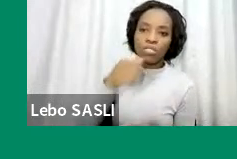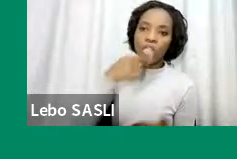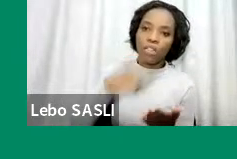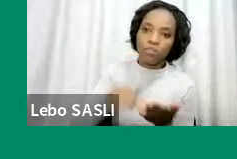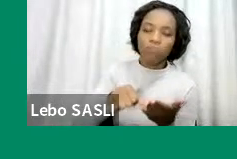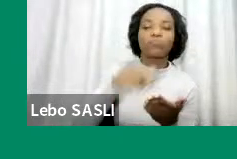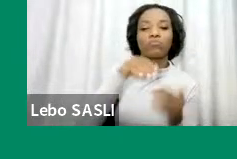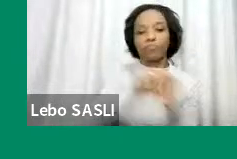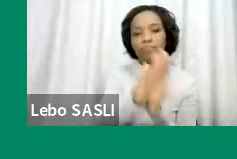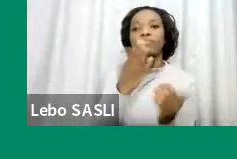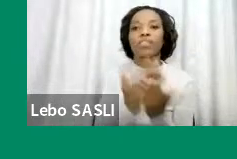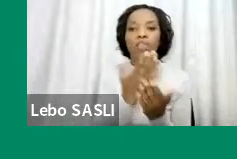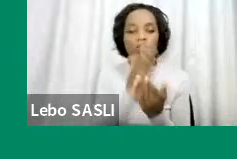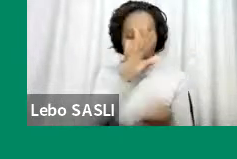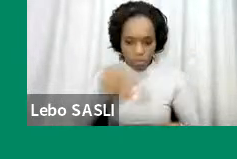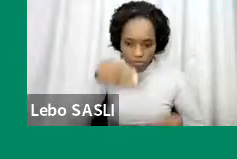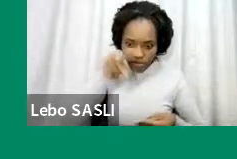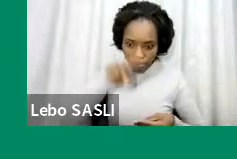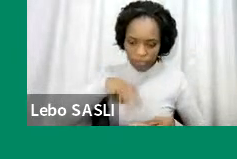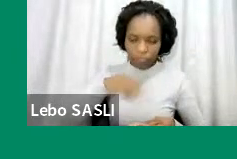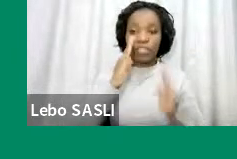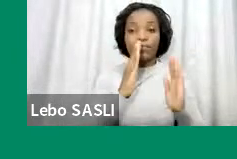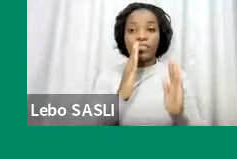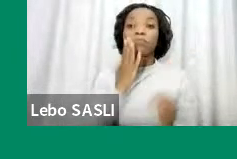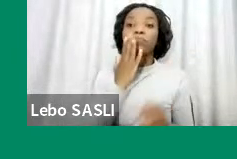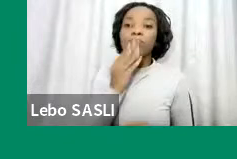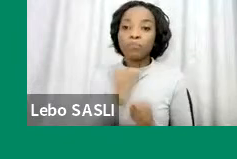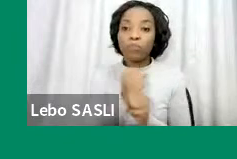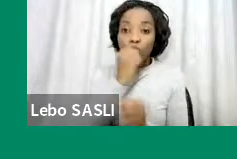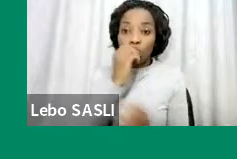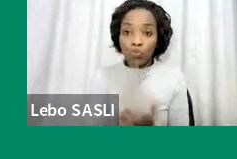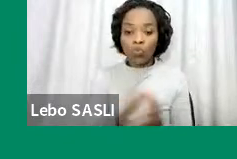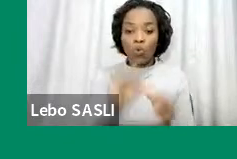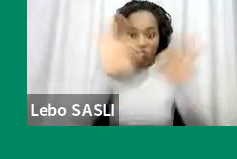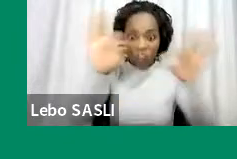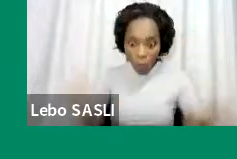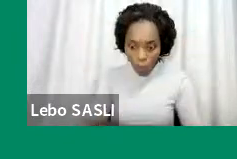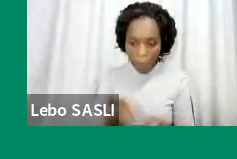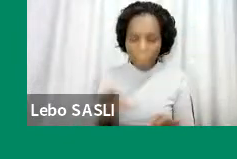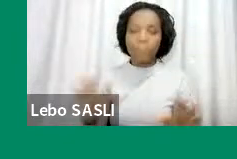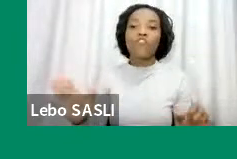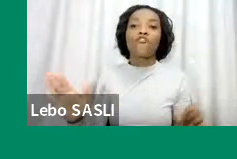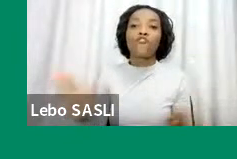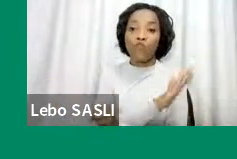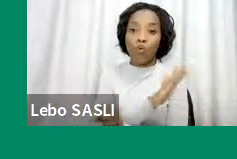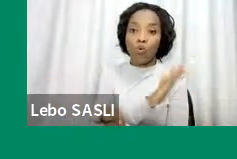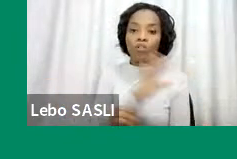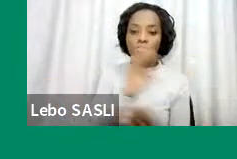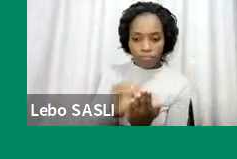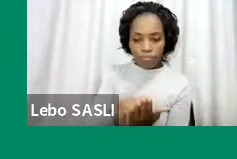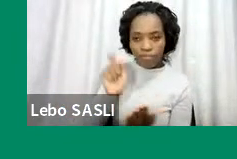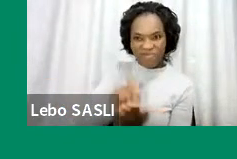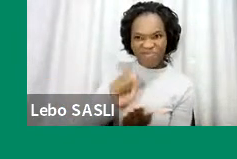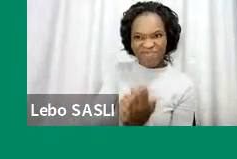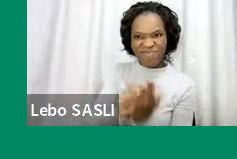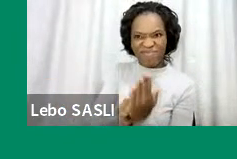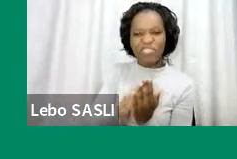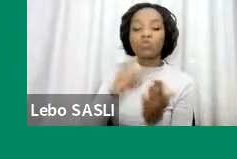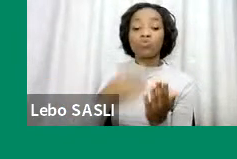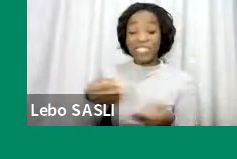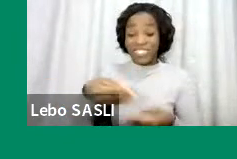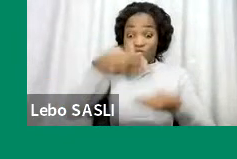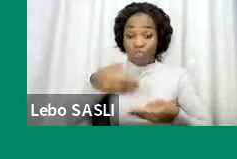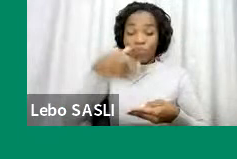you complete the form in full. The document that you are providing to us must have factual